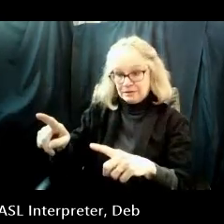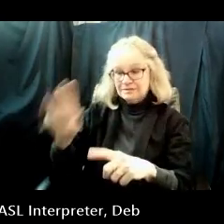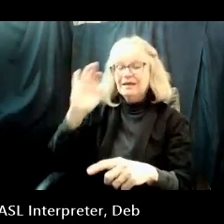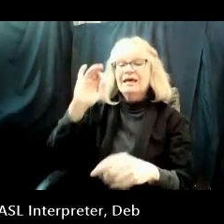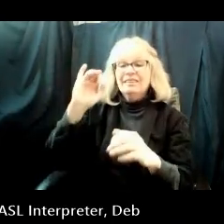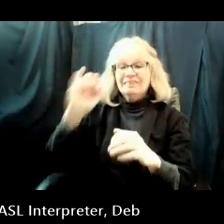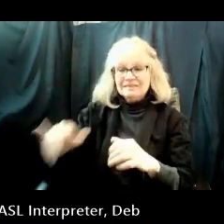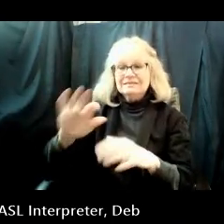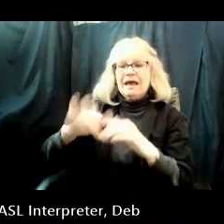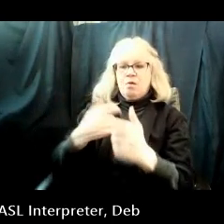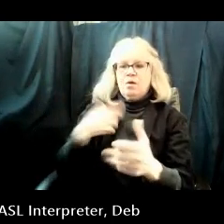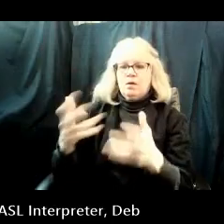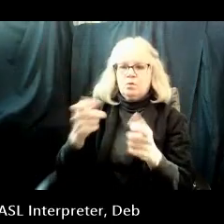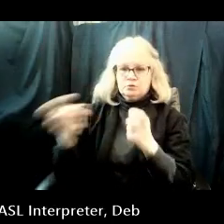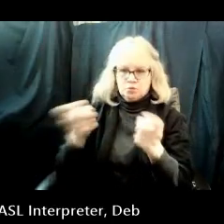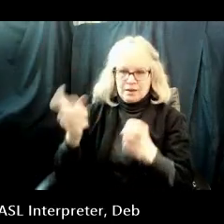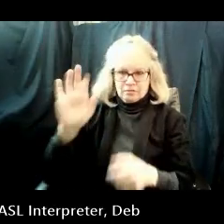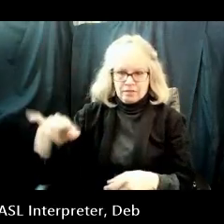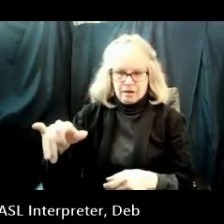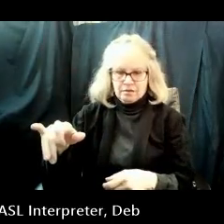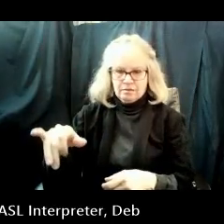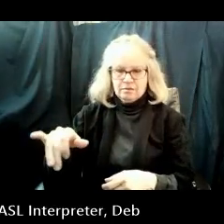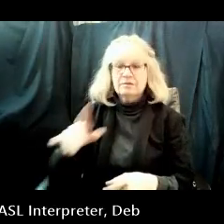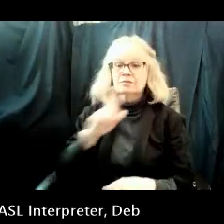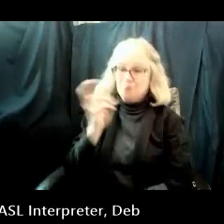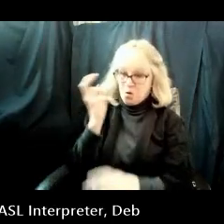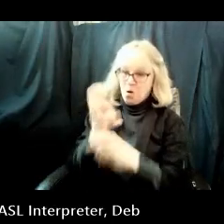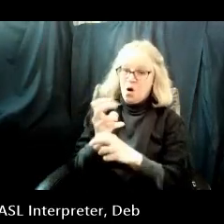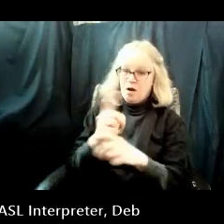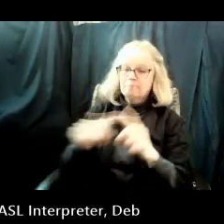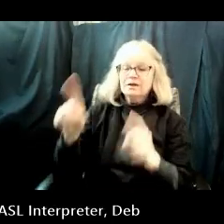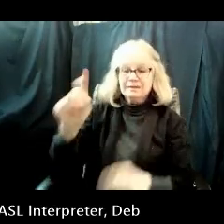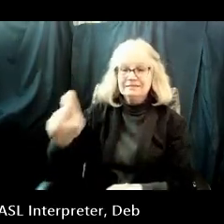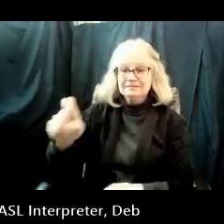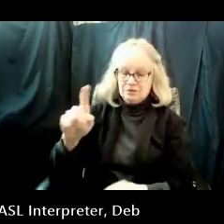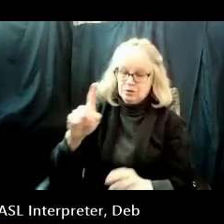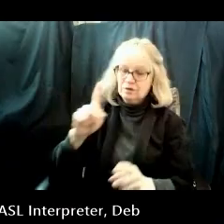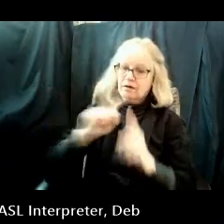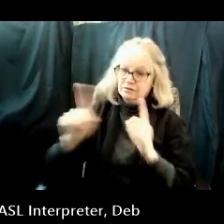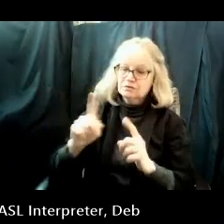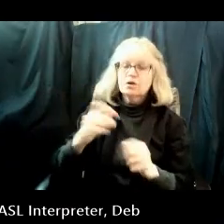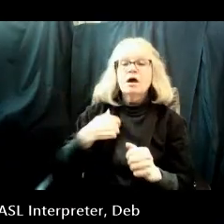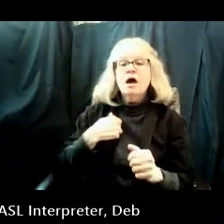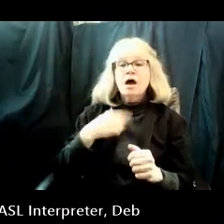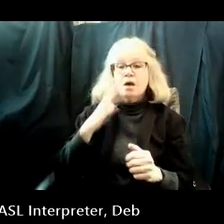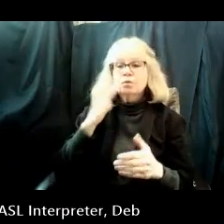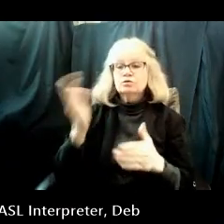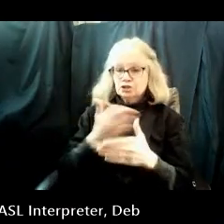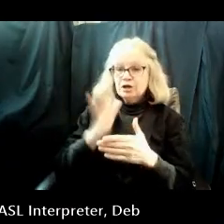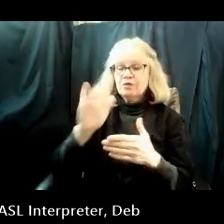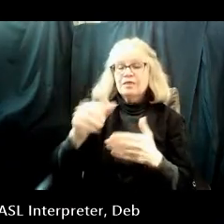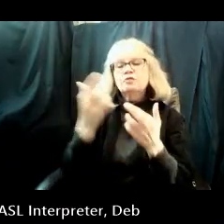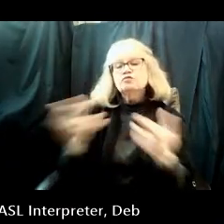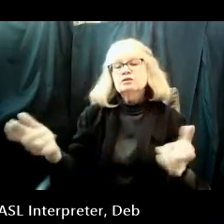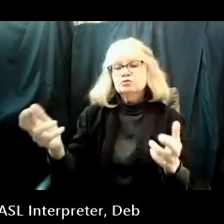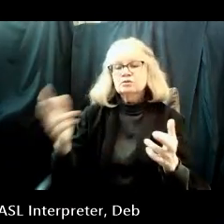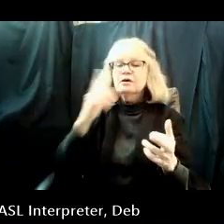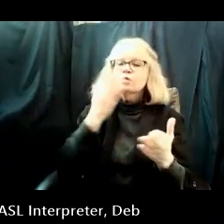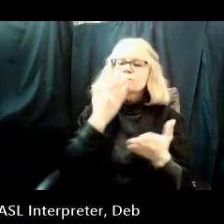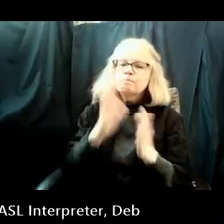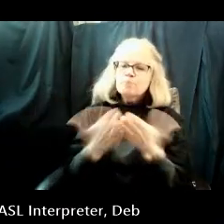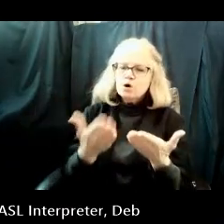handle it. It was difficult, but it was necessary. But I will share that resource because that book is very good for younger